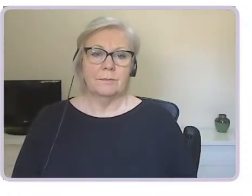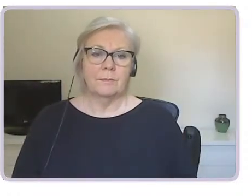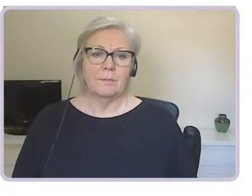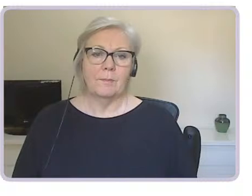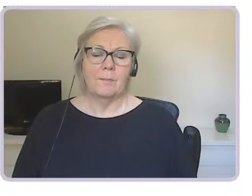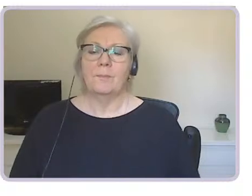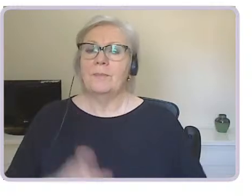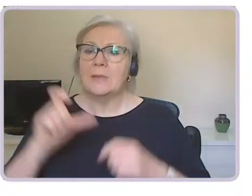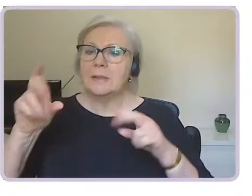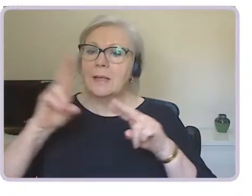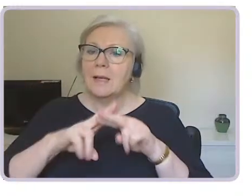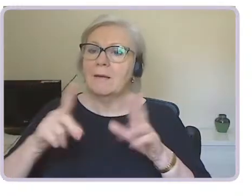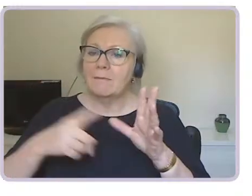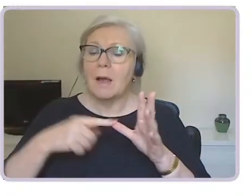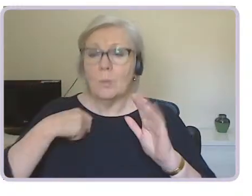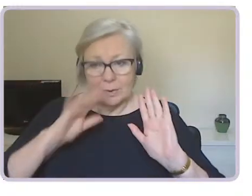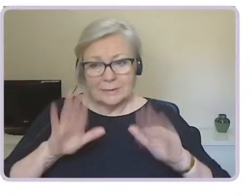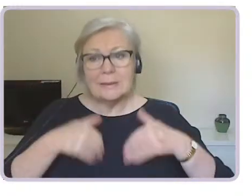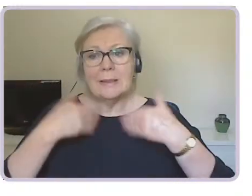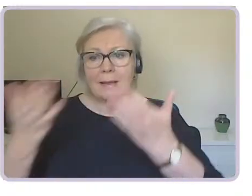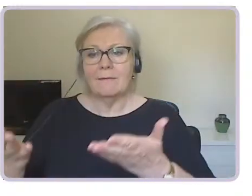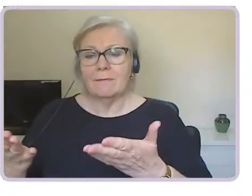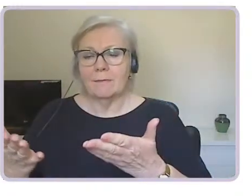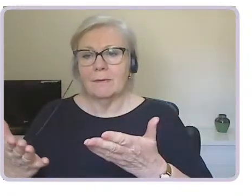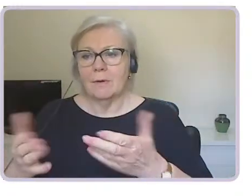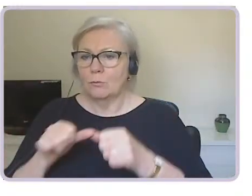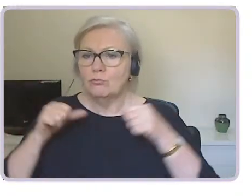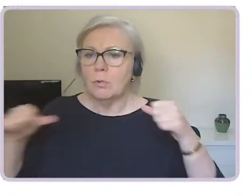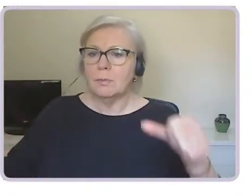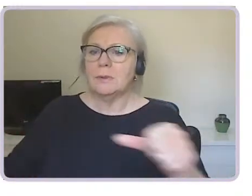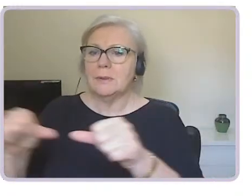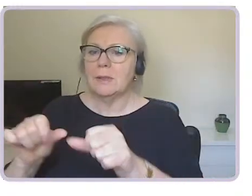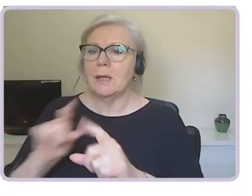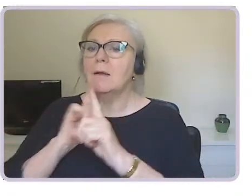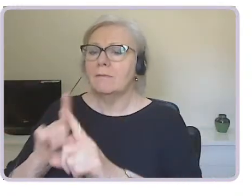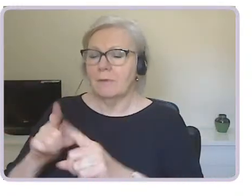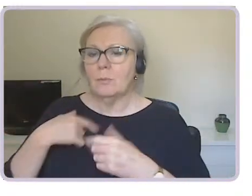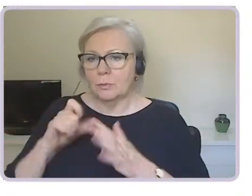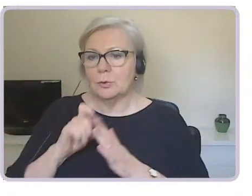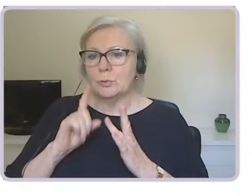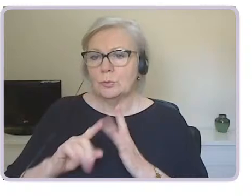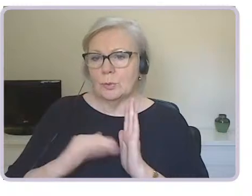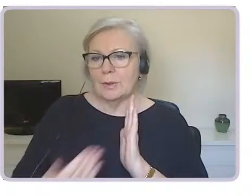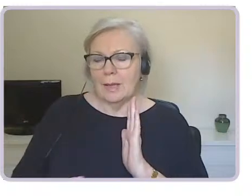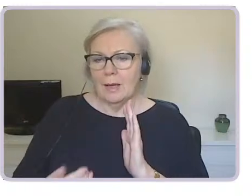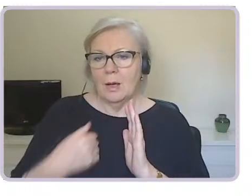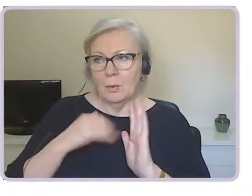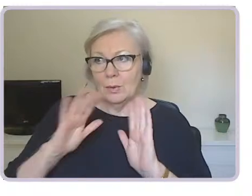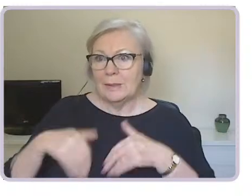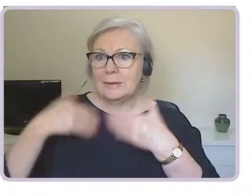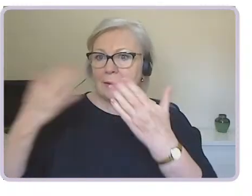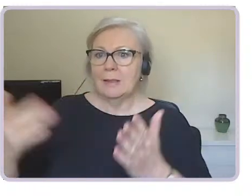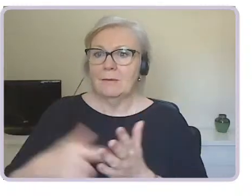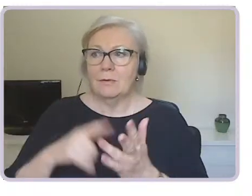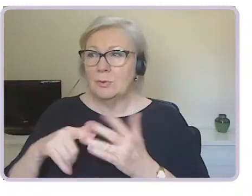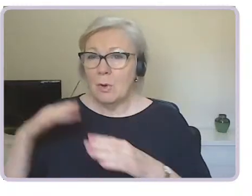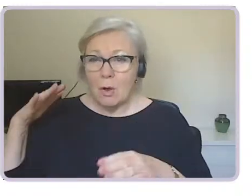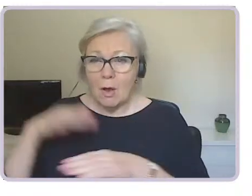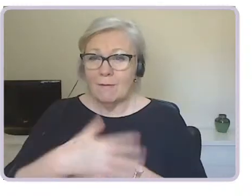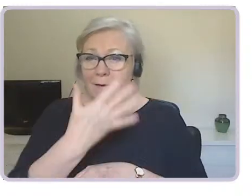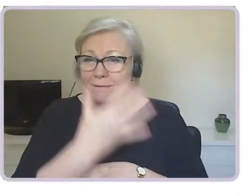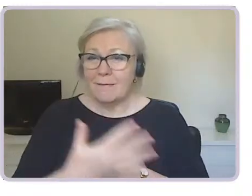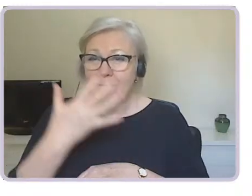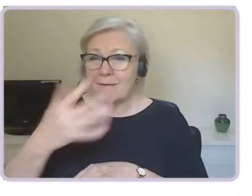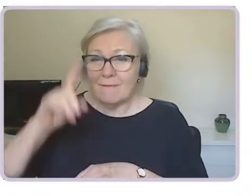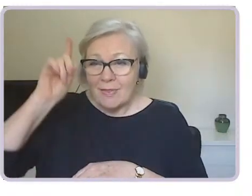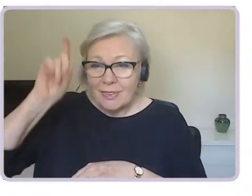CFA already delivers a property advice visit service, delivered to over 55,000 people